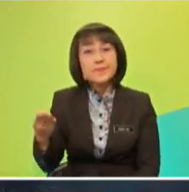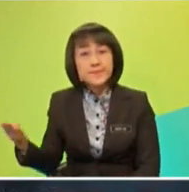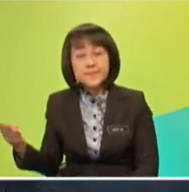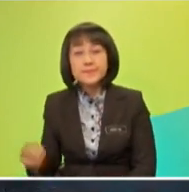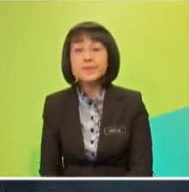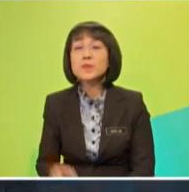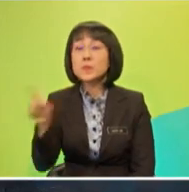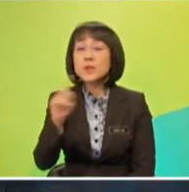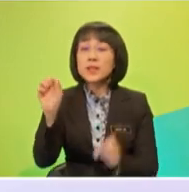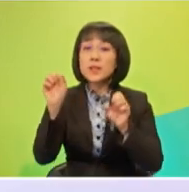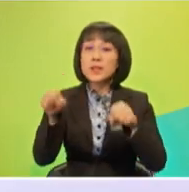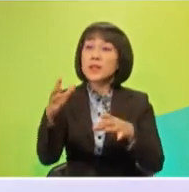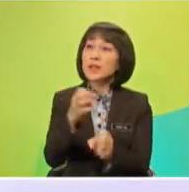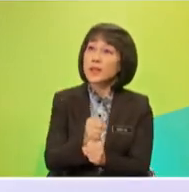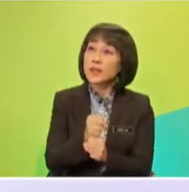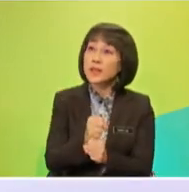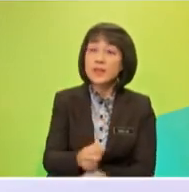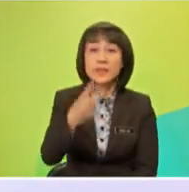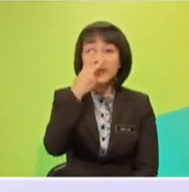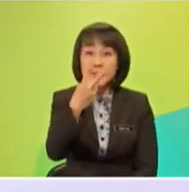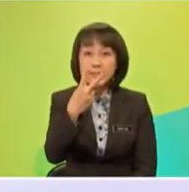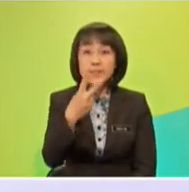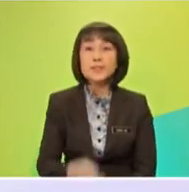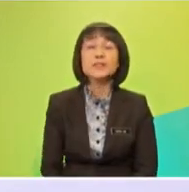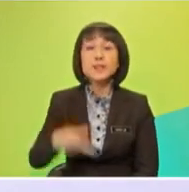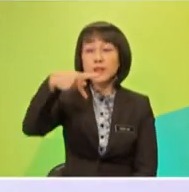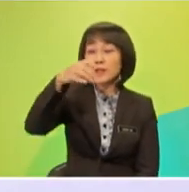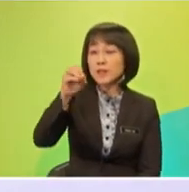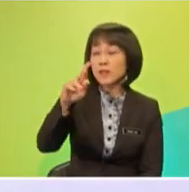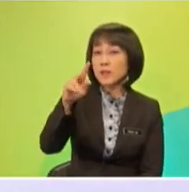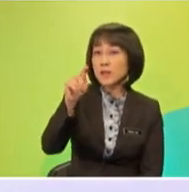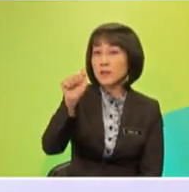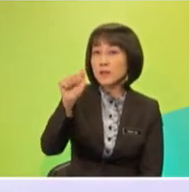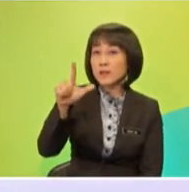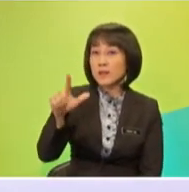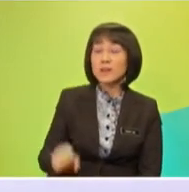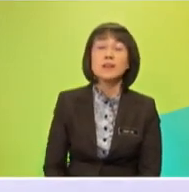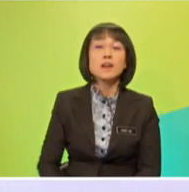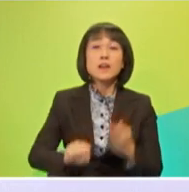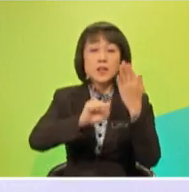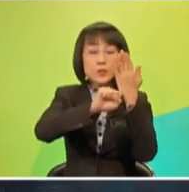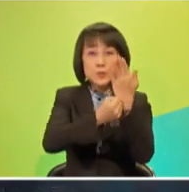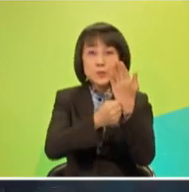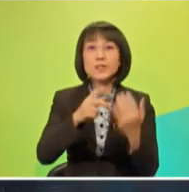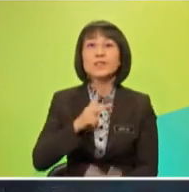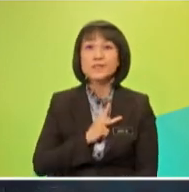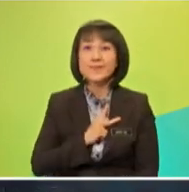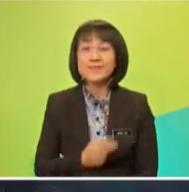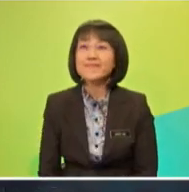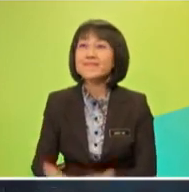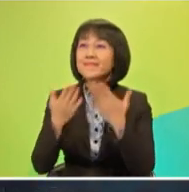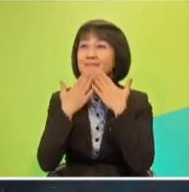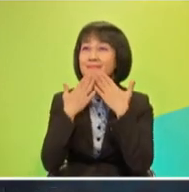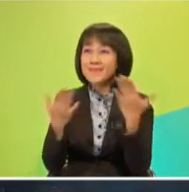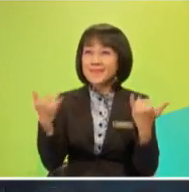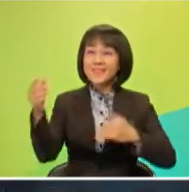lesson, where can they find it, teacher? They need to refer to Portal Delima Sumberku. Portal Delima Sumberku. And with that, thank you so much, teacher, for today's